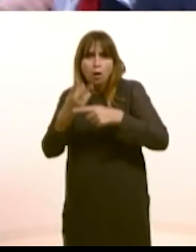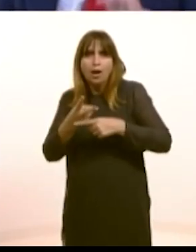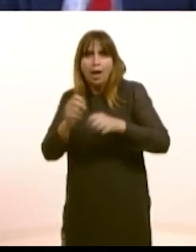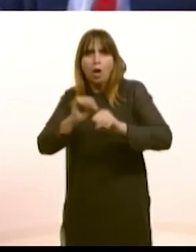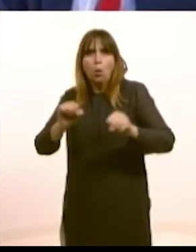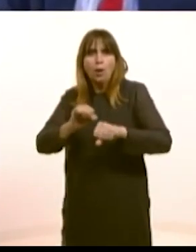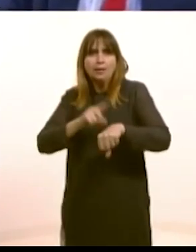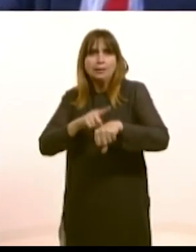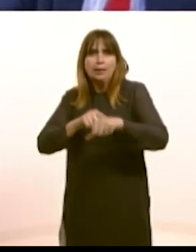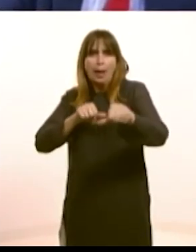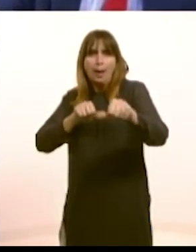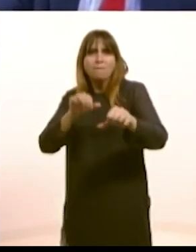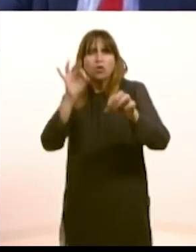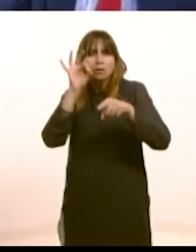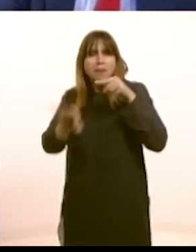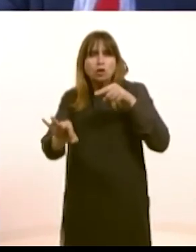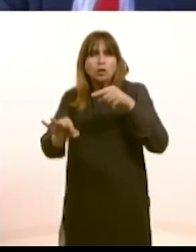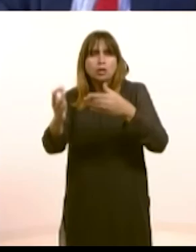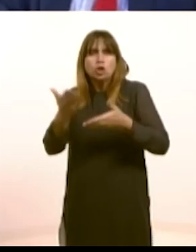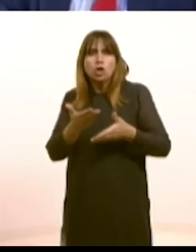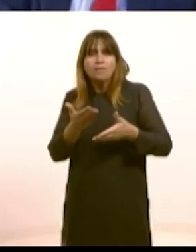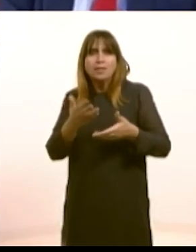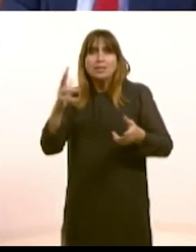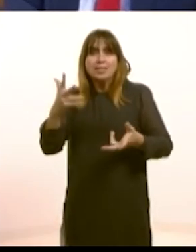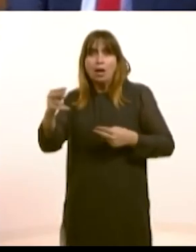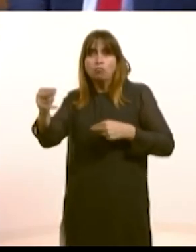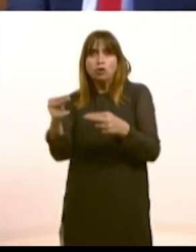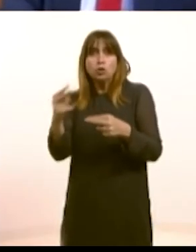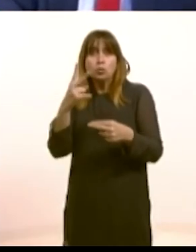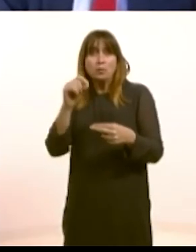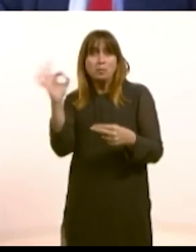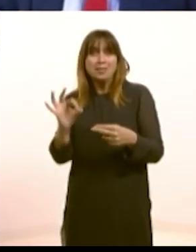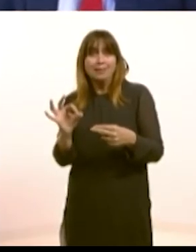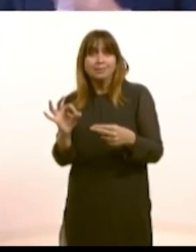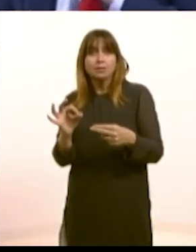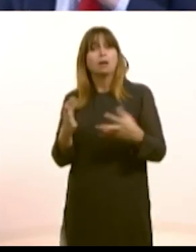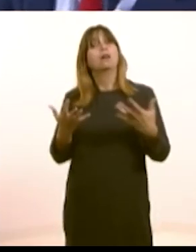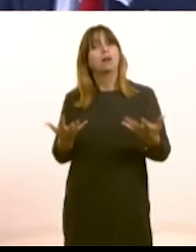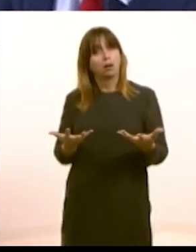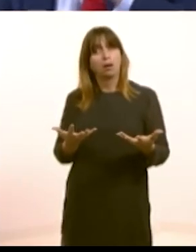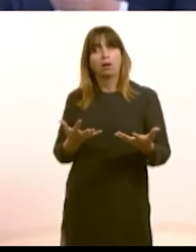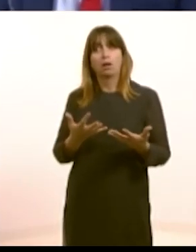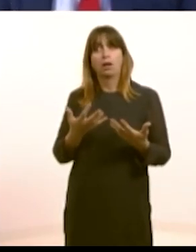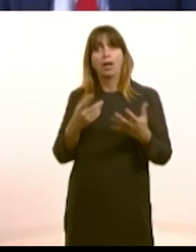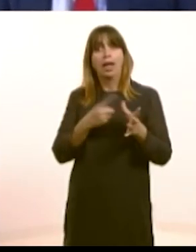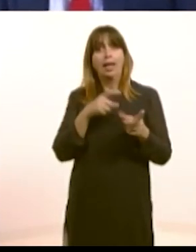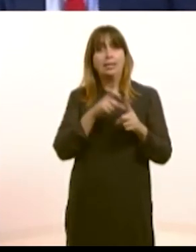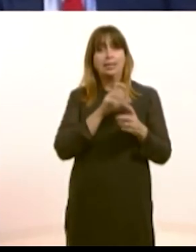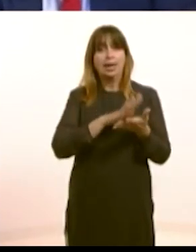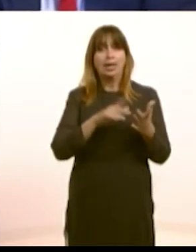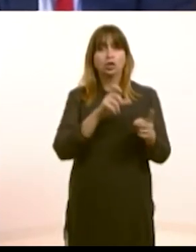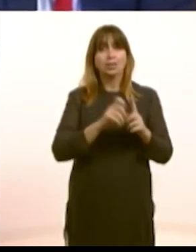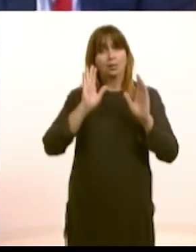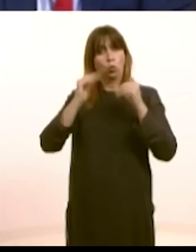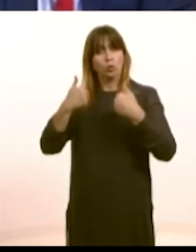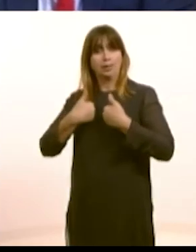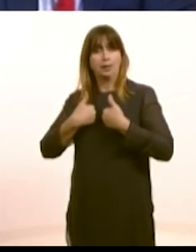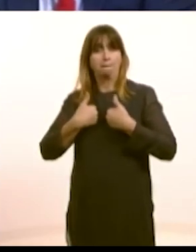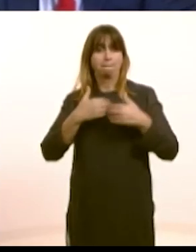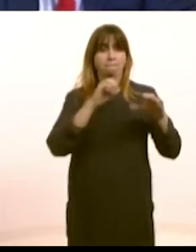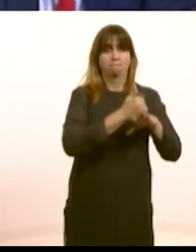for specialist CAM services are down by 21%. And of course, new services for ADHD and autism are being